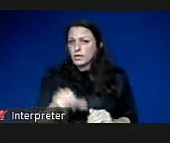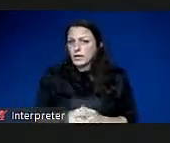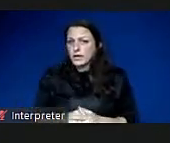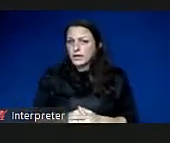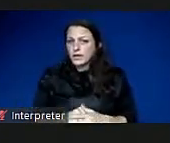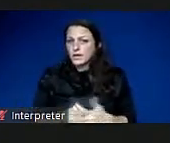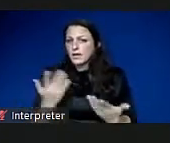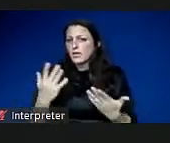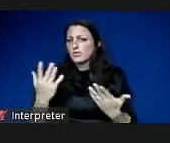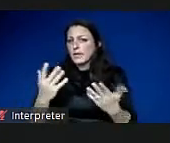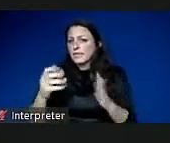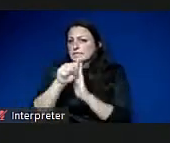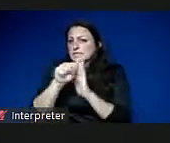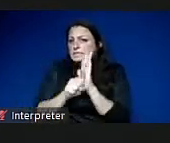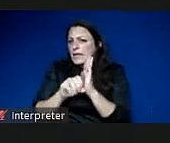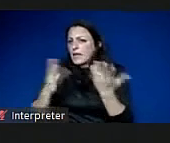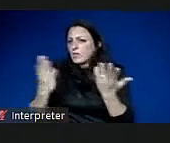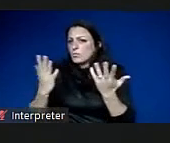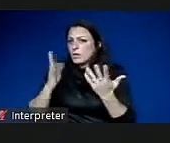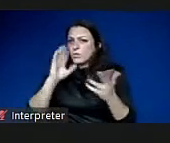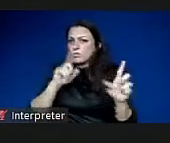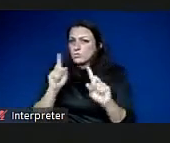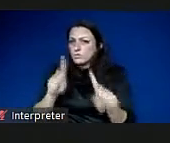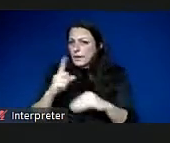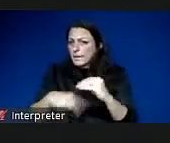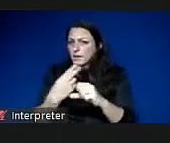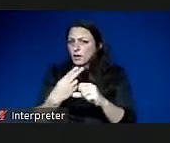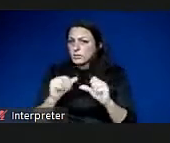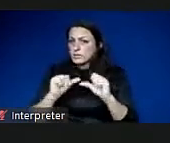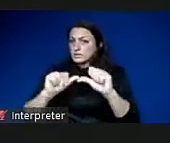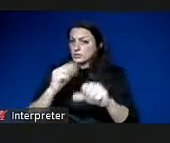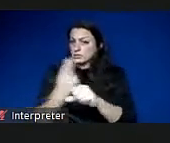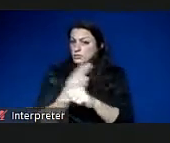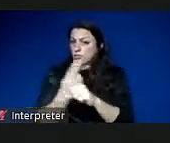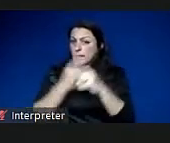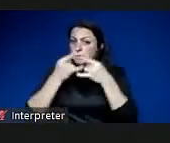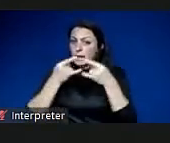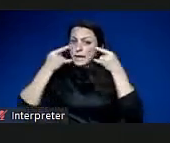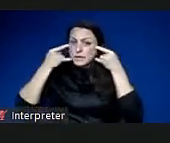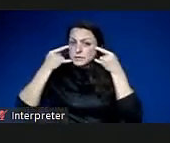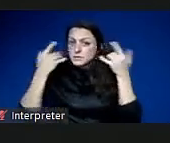guidance from the state in terms of continuing to wear masks?